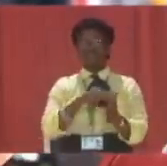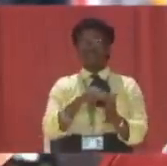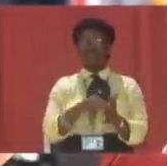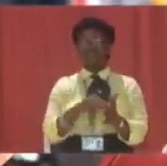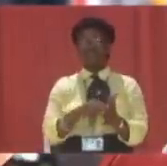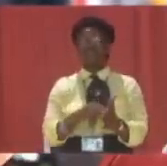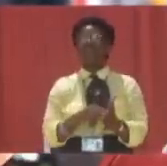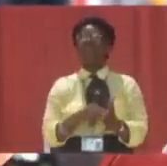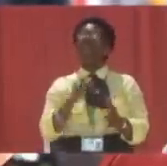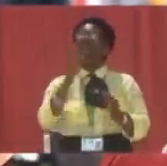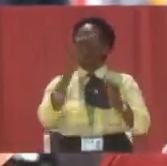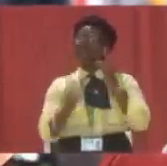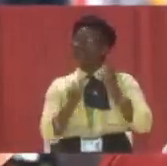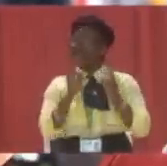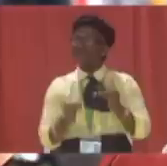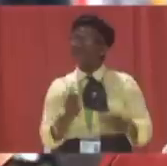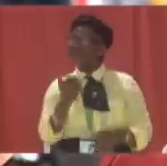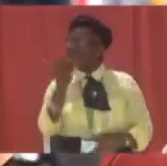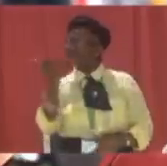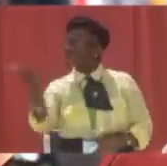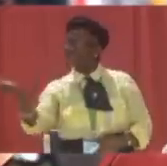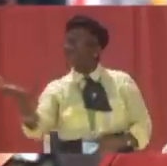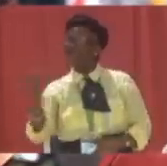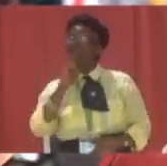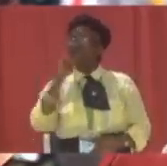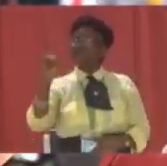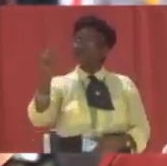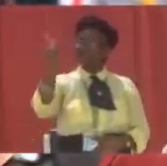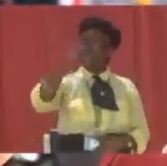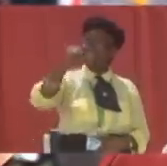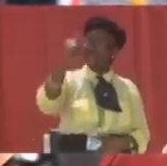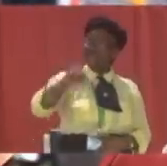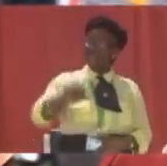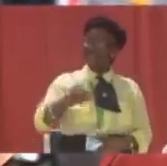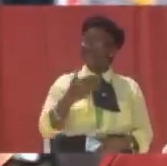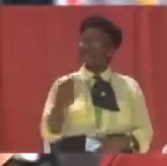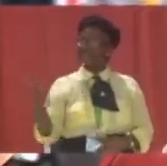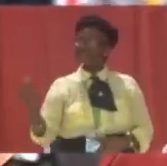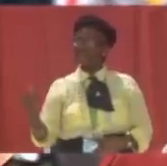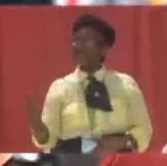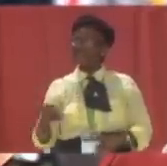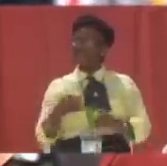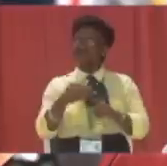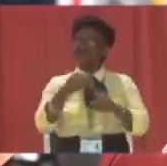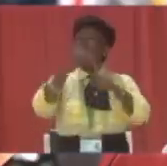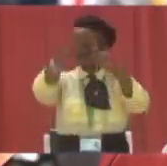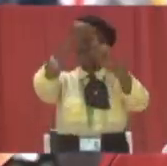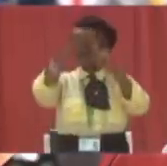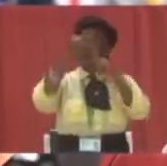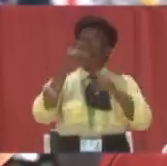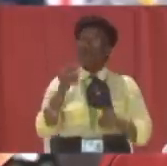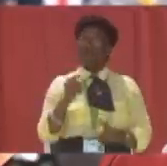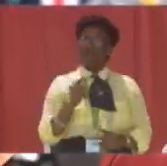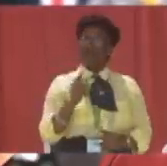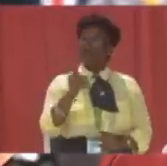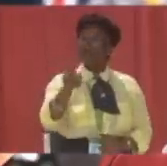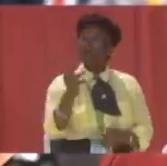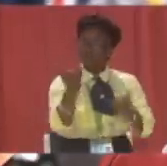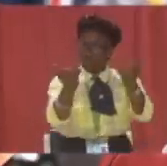there's anything specific you want God to do for you before the end of this month, go ahead, ask him